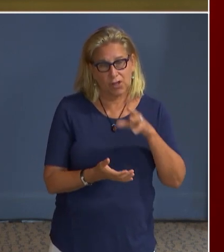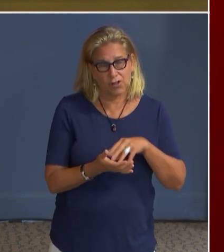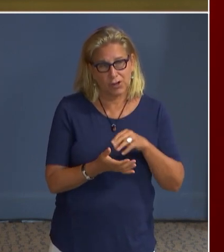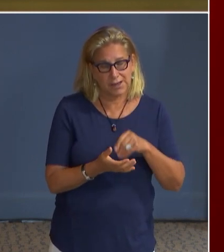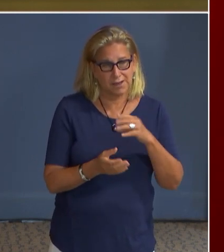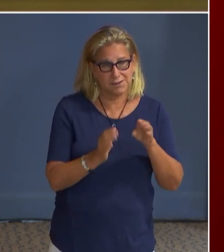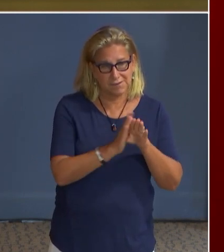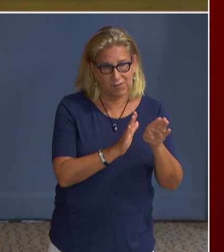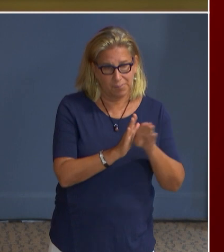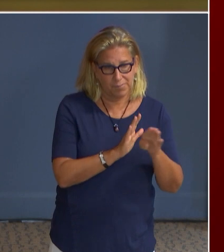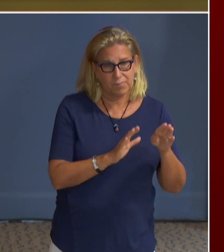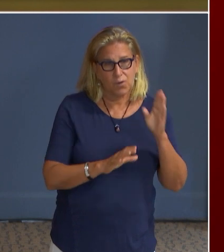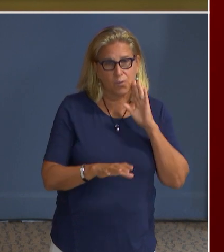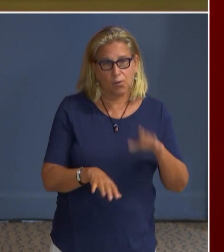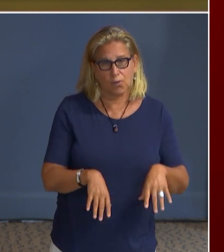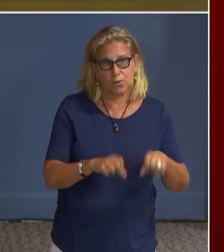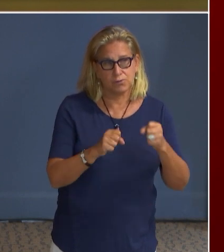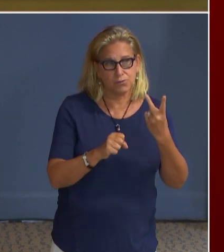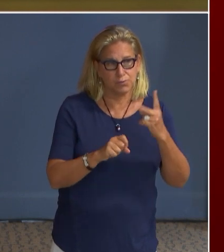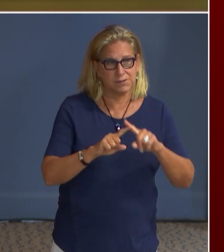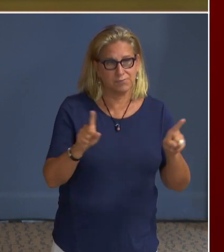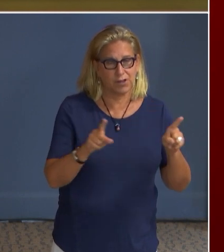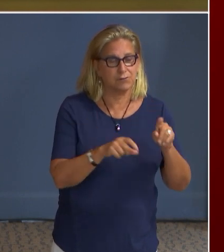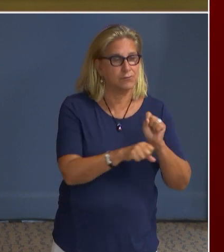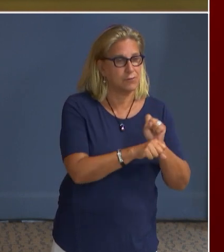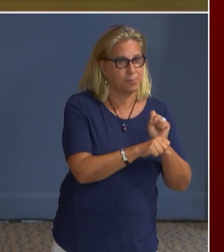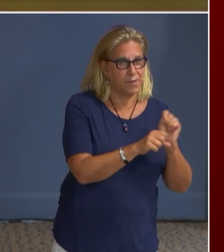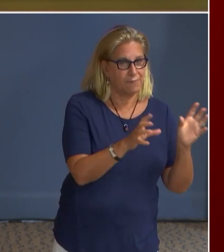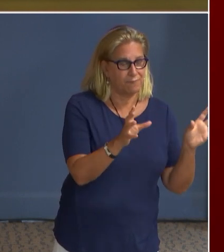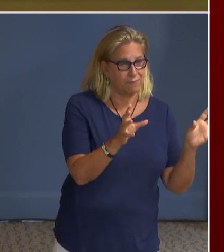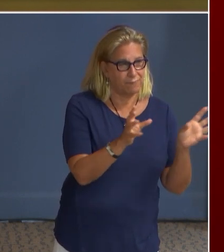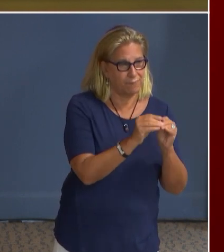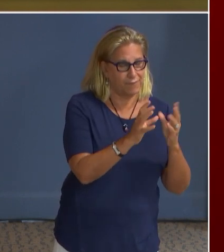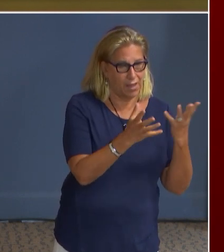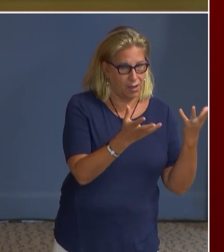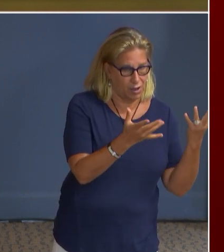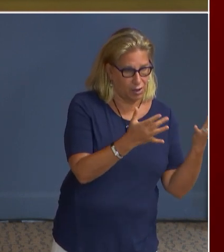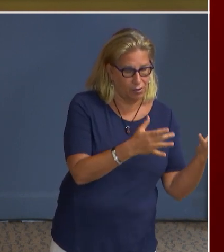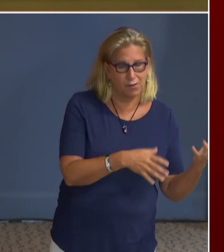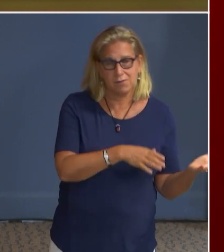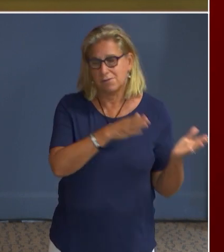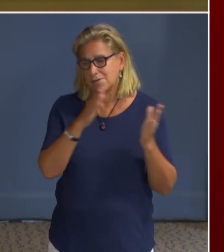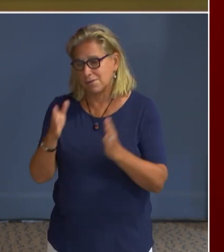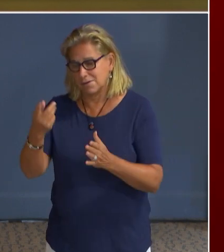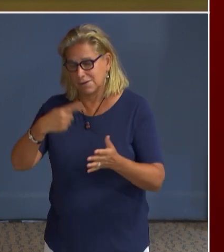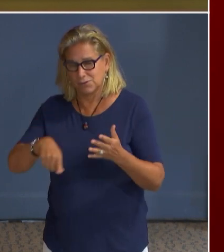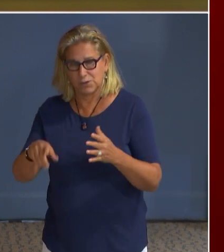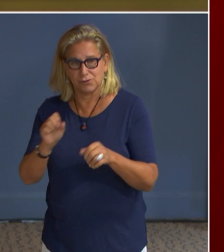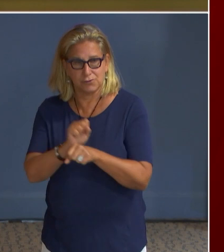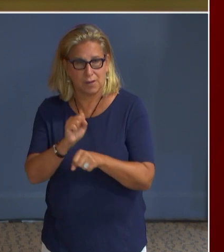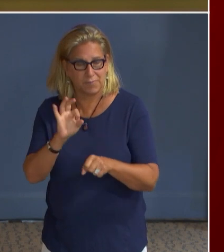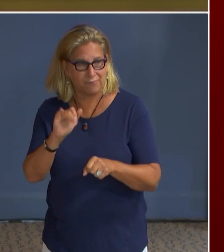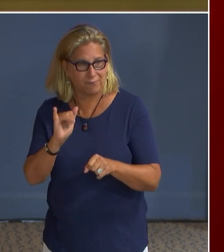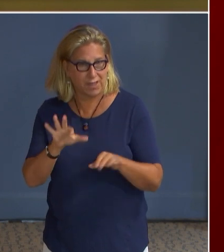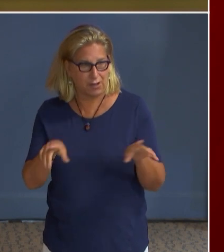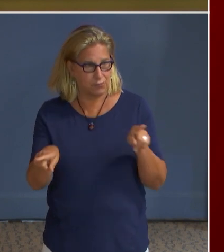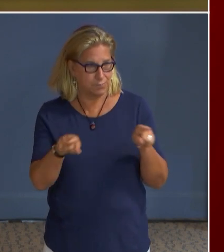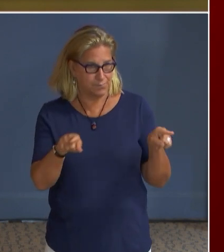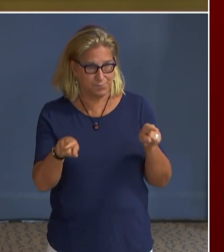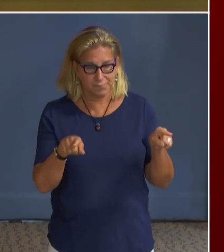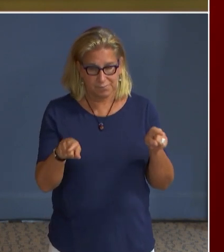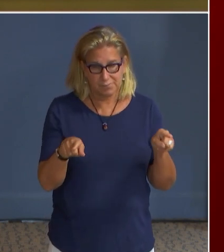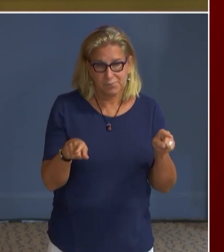host 2 seminars in preparation for that hiring event. They'll also host a